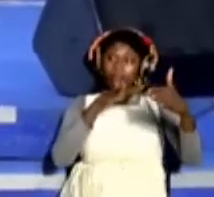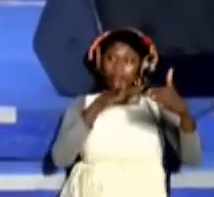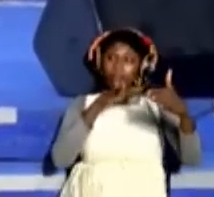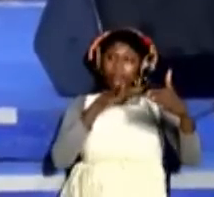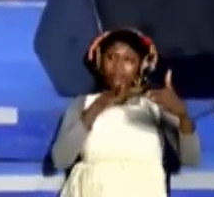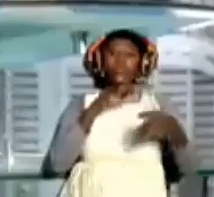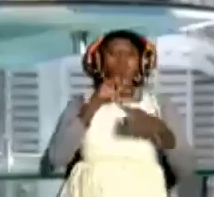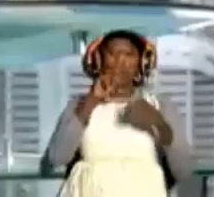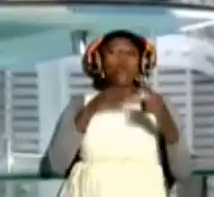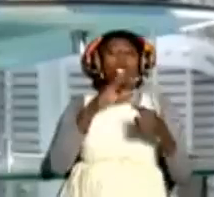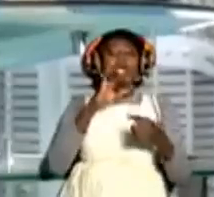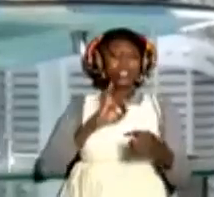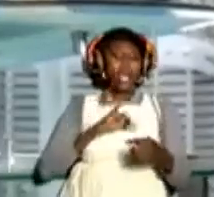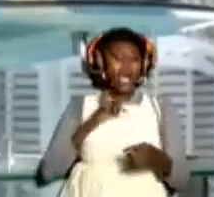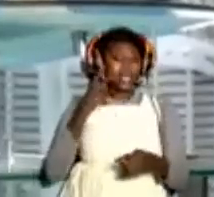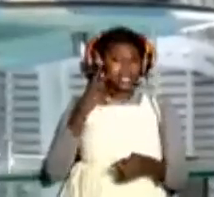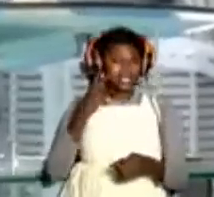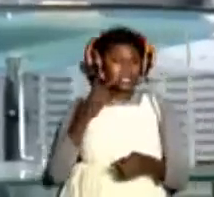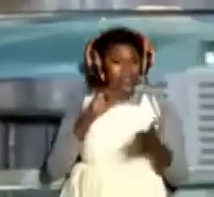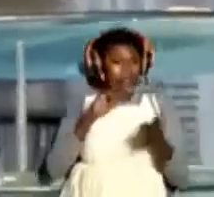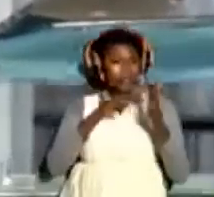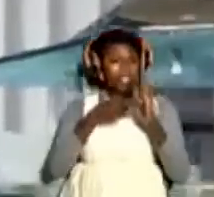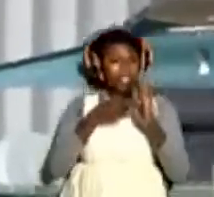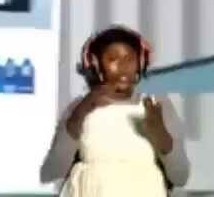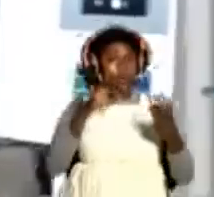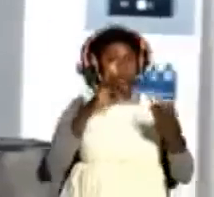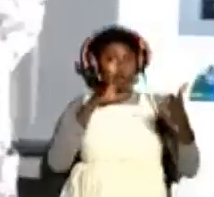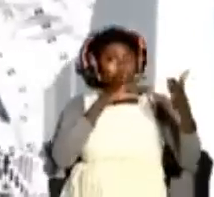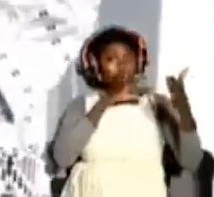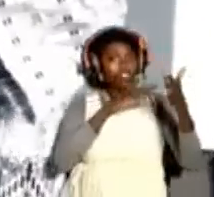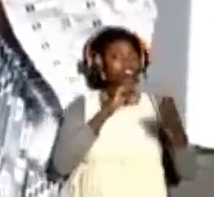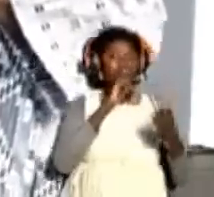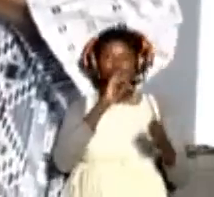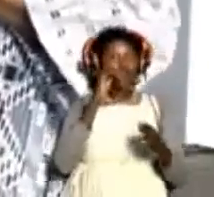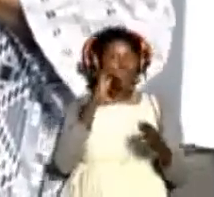And when I look at the meaning of the word study, it's more than read.